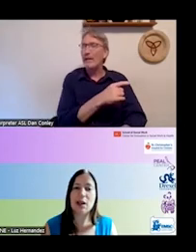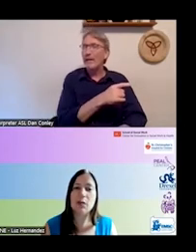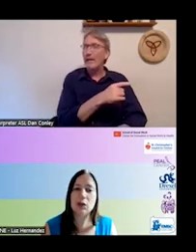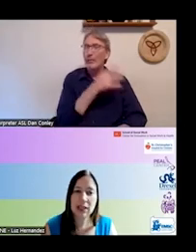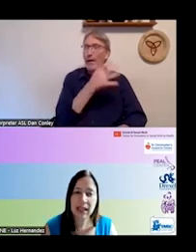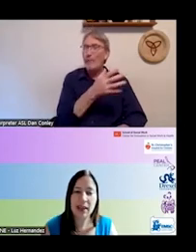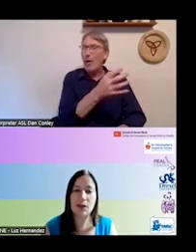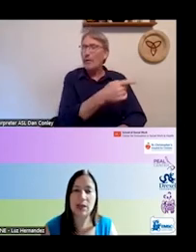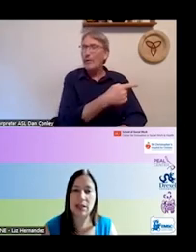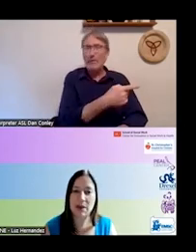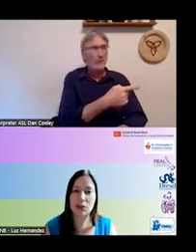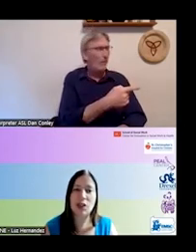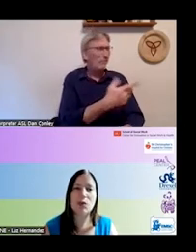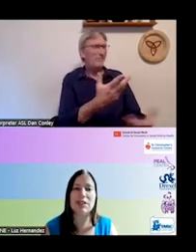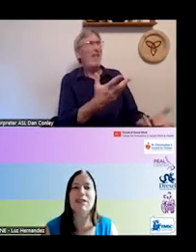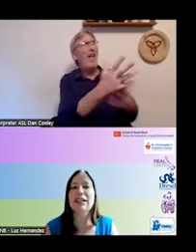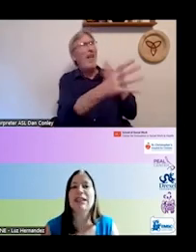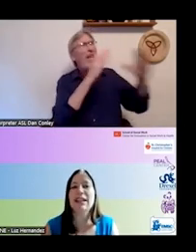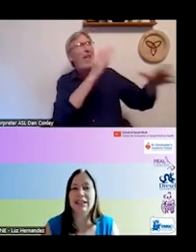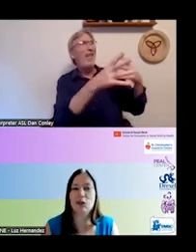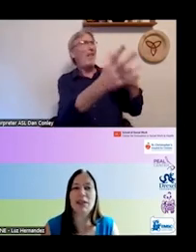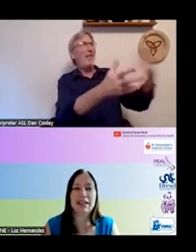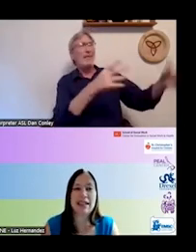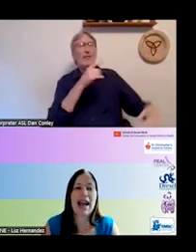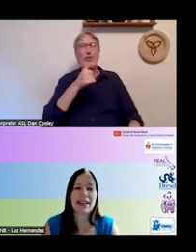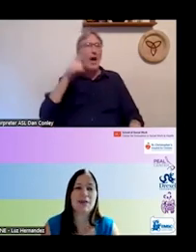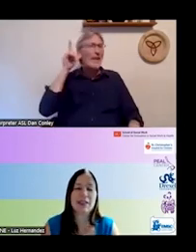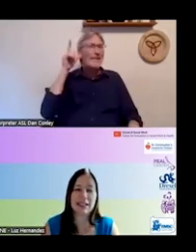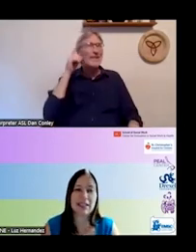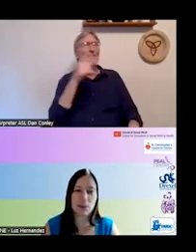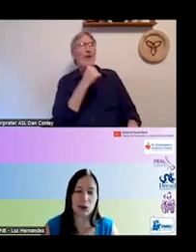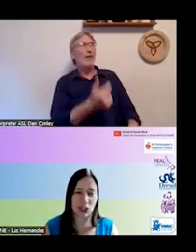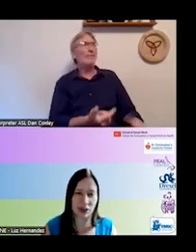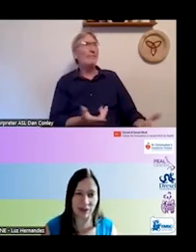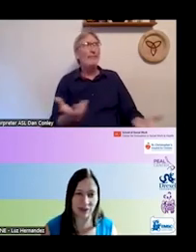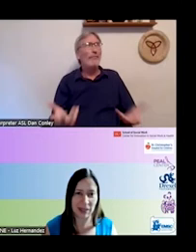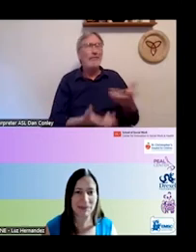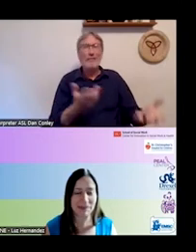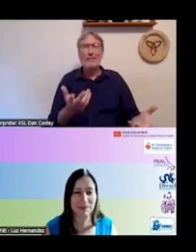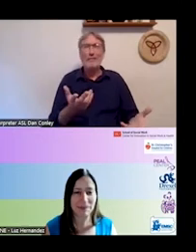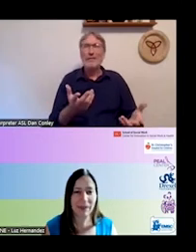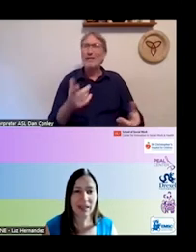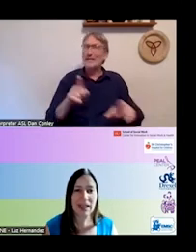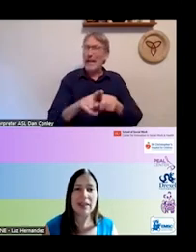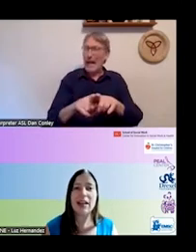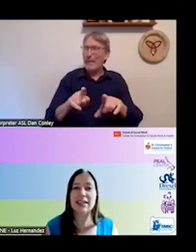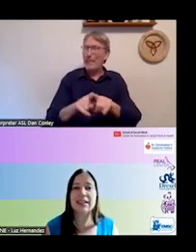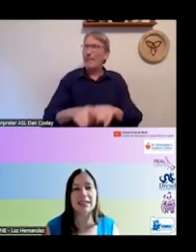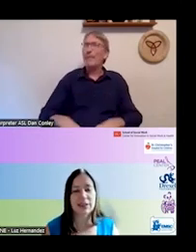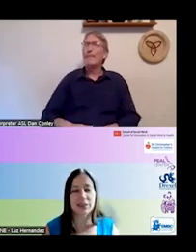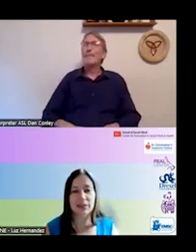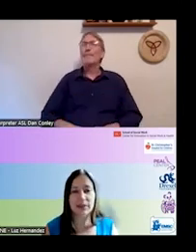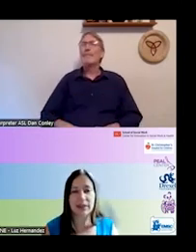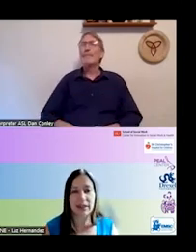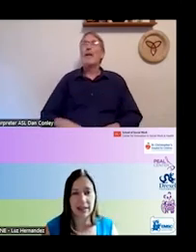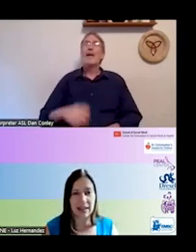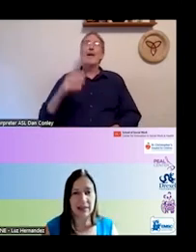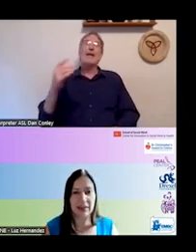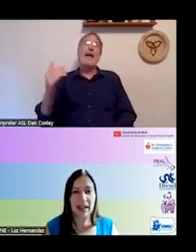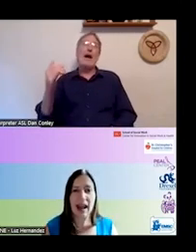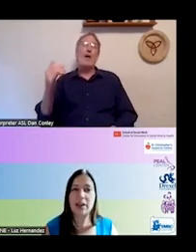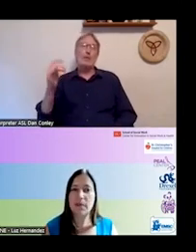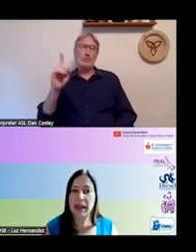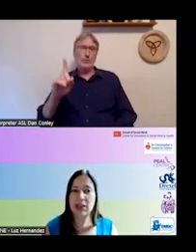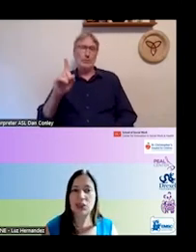really communicate with the EMS, or he wasn't really doing the active listening portion of it, right? Now let's consider,